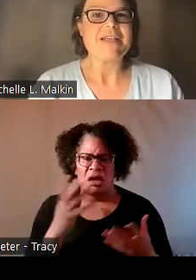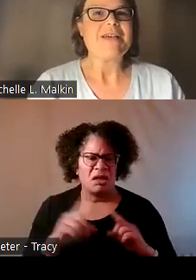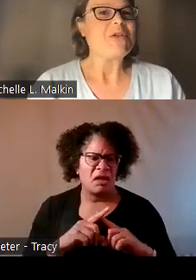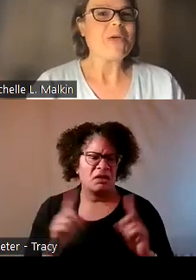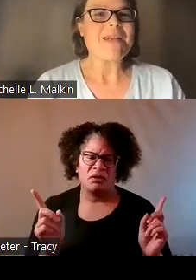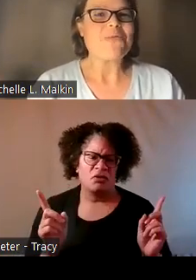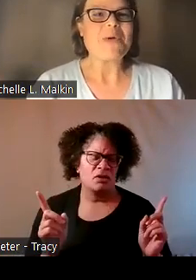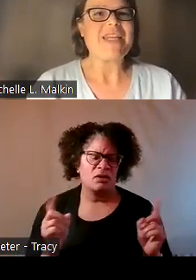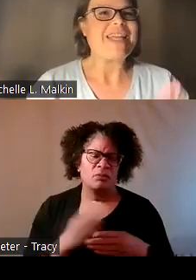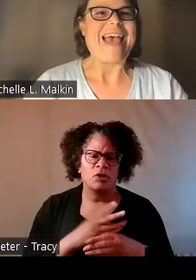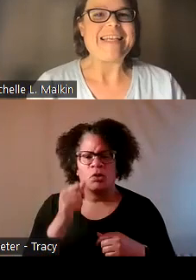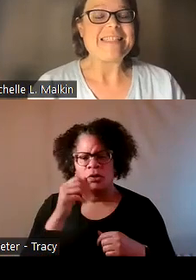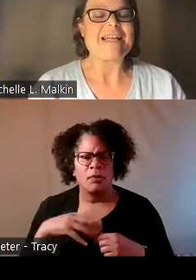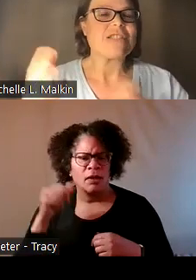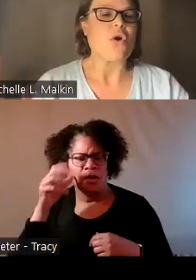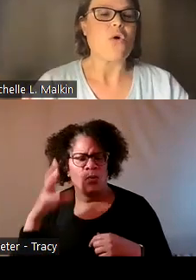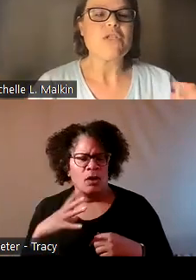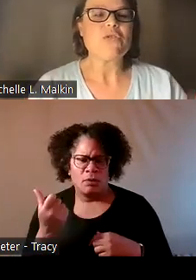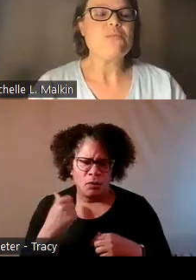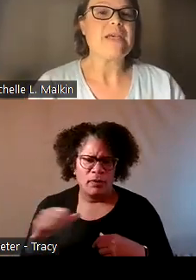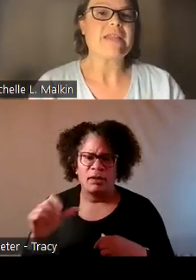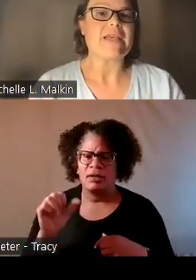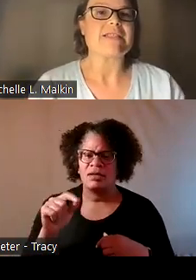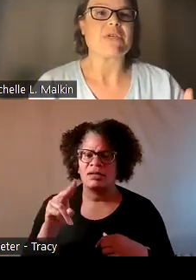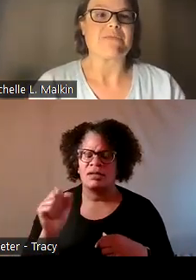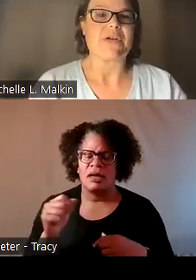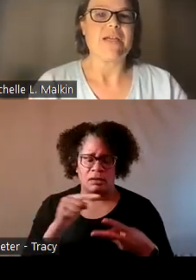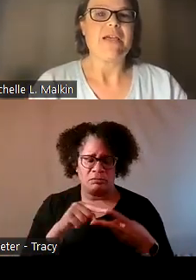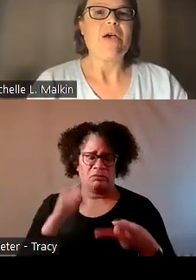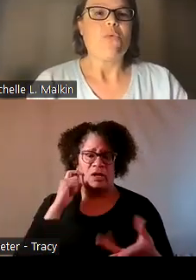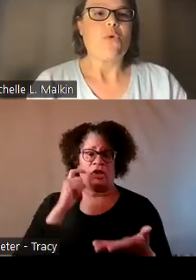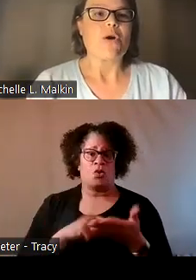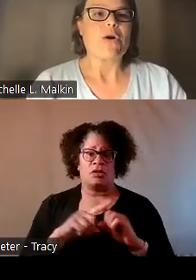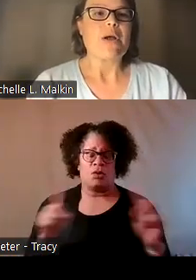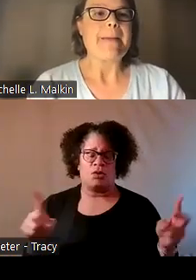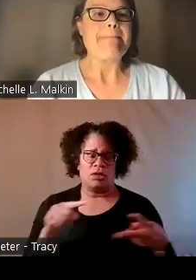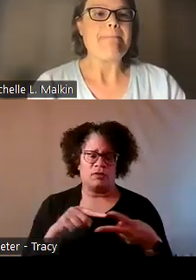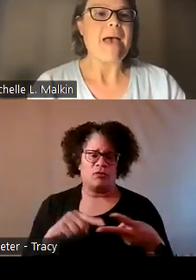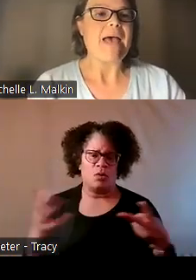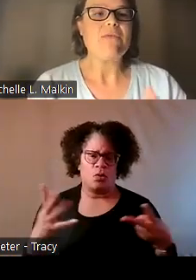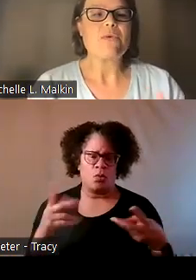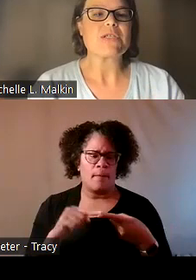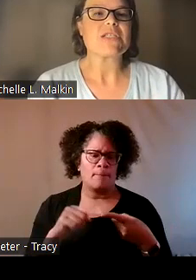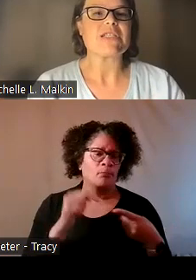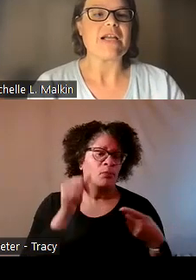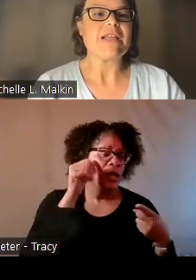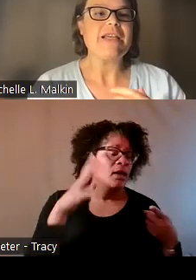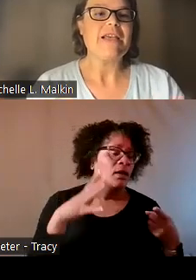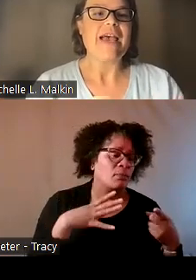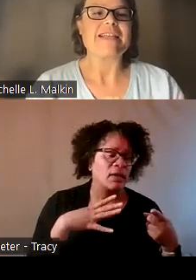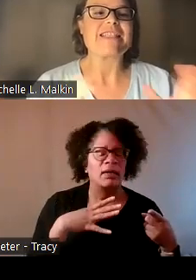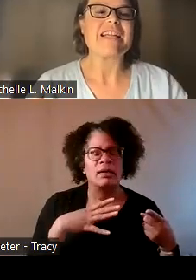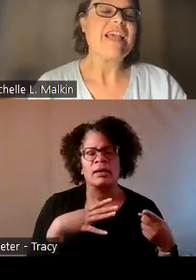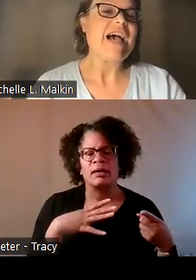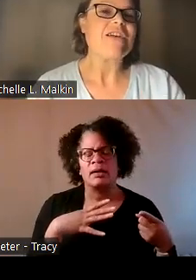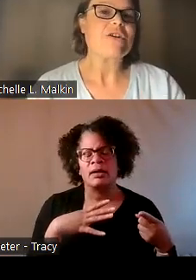differences between men and women in any status. The only two big things that were different were men